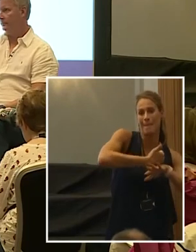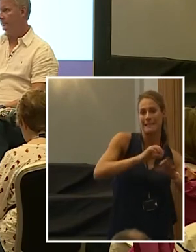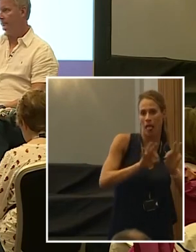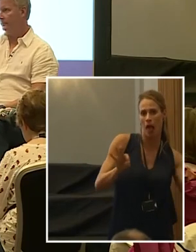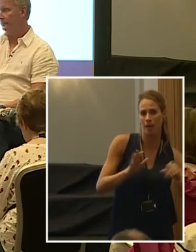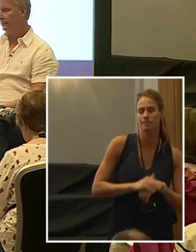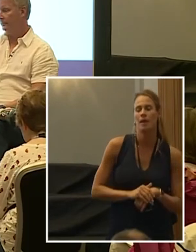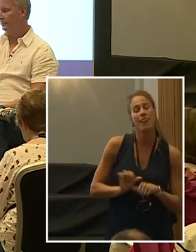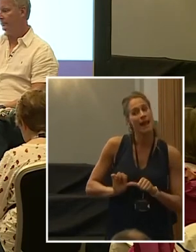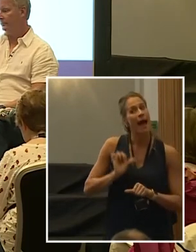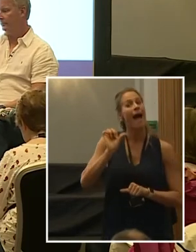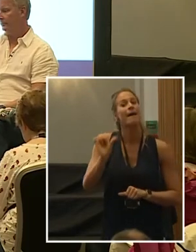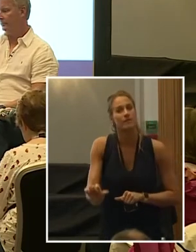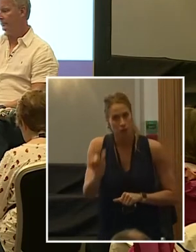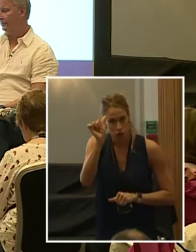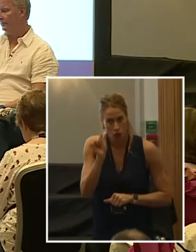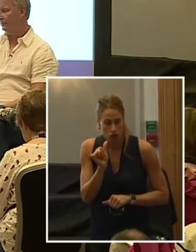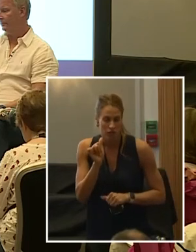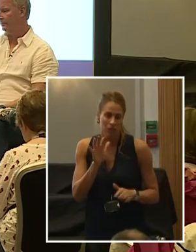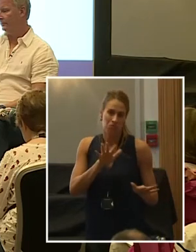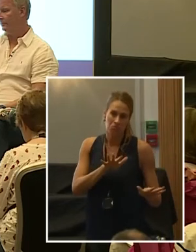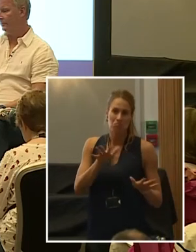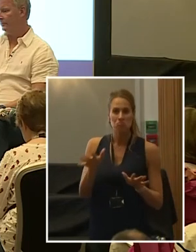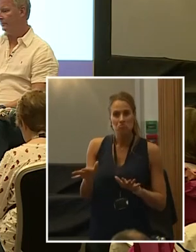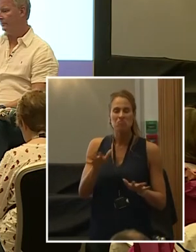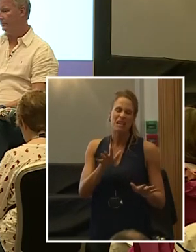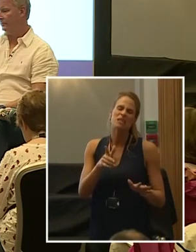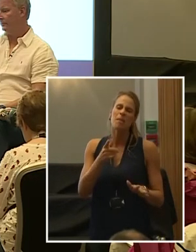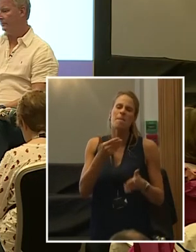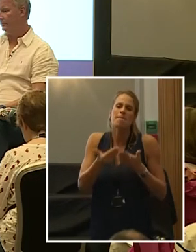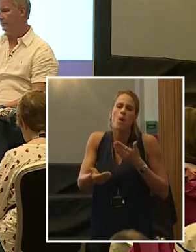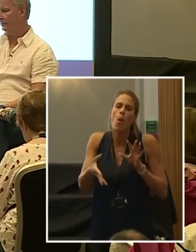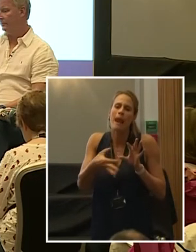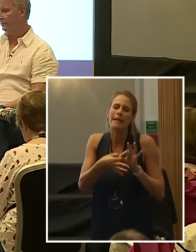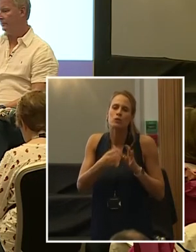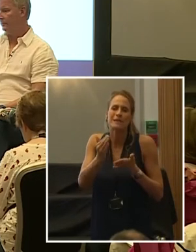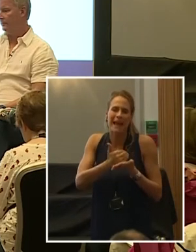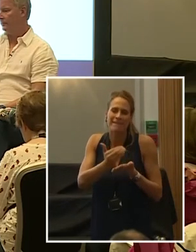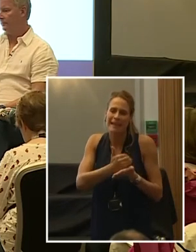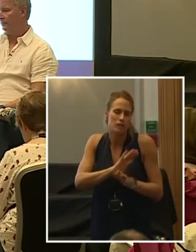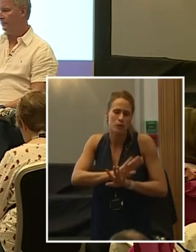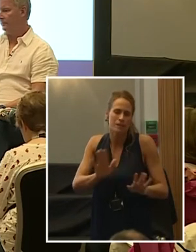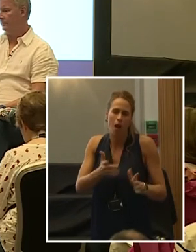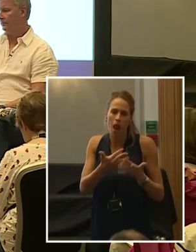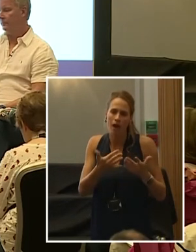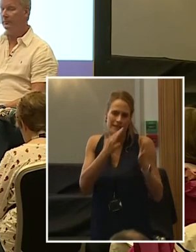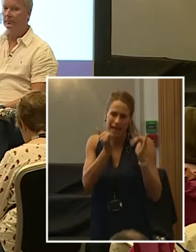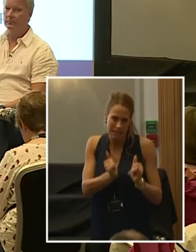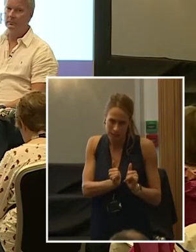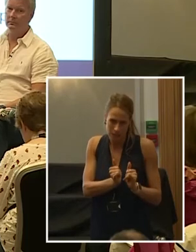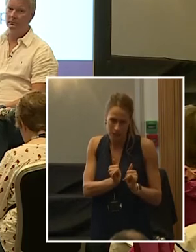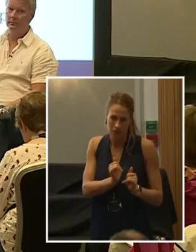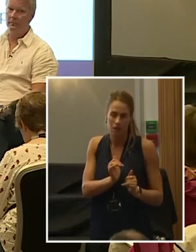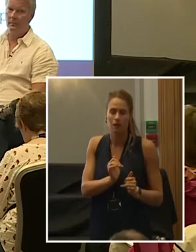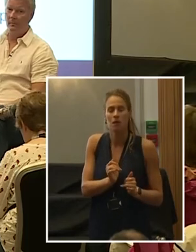And then after the surgery, we just monitor safety after the procedure, so we don't do a lot of tests. But then every